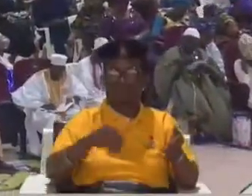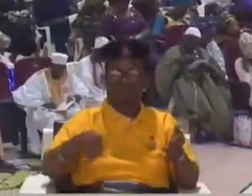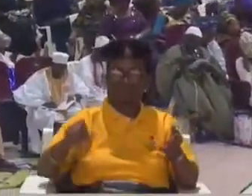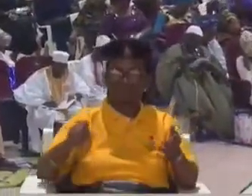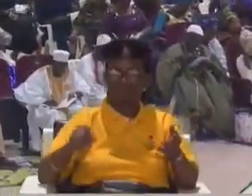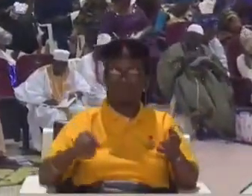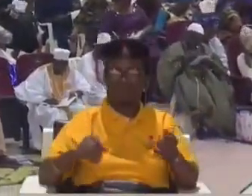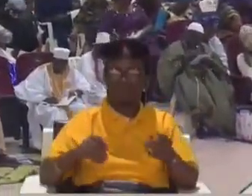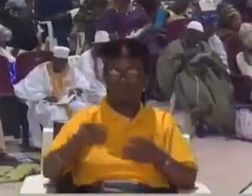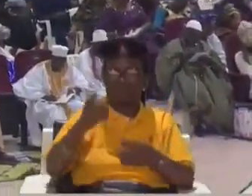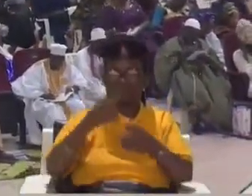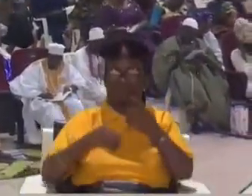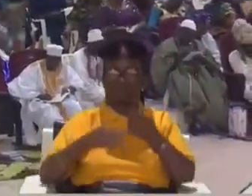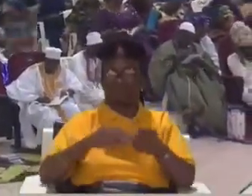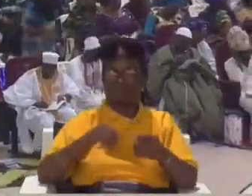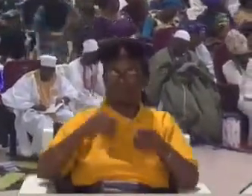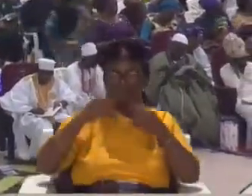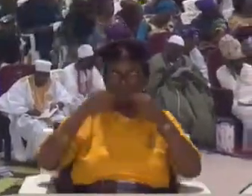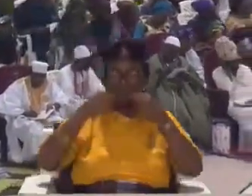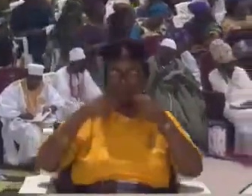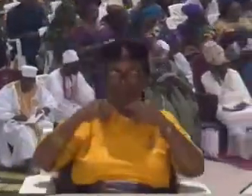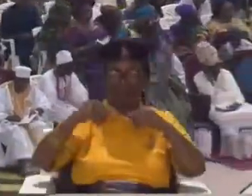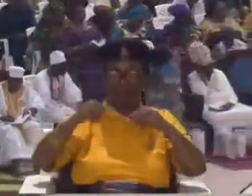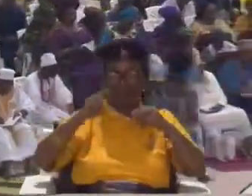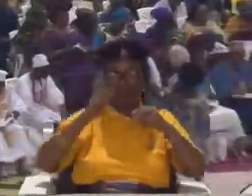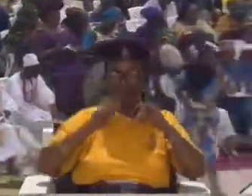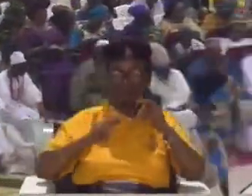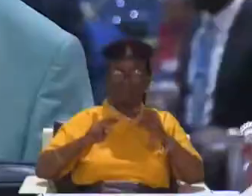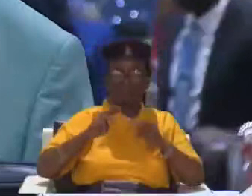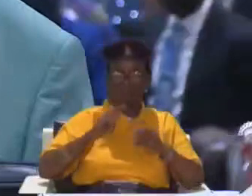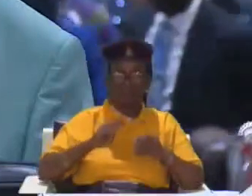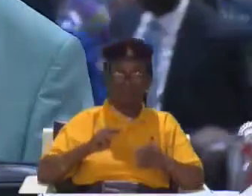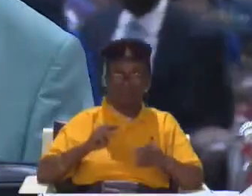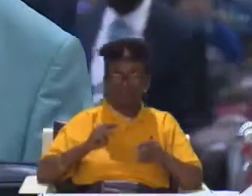Come and cry to God. He's here.